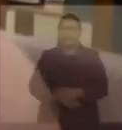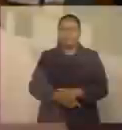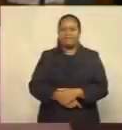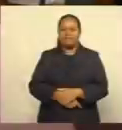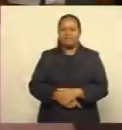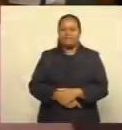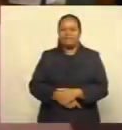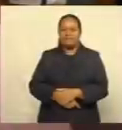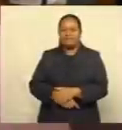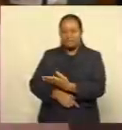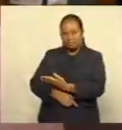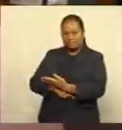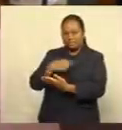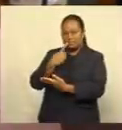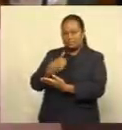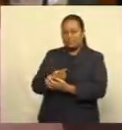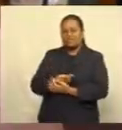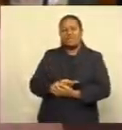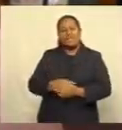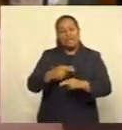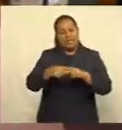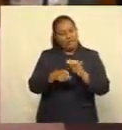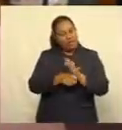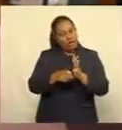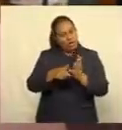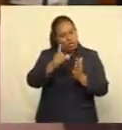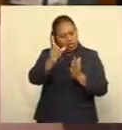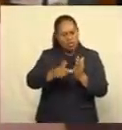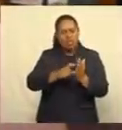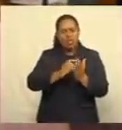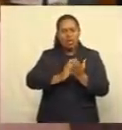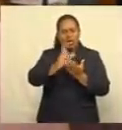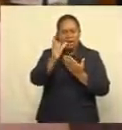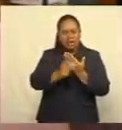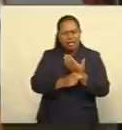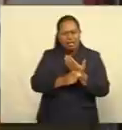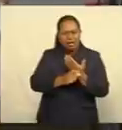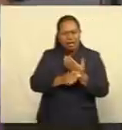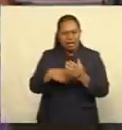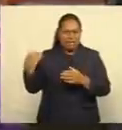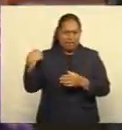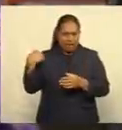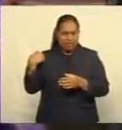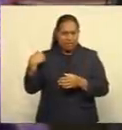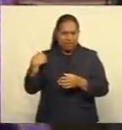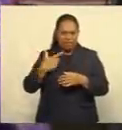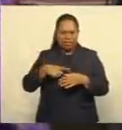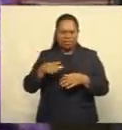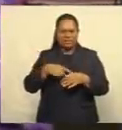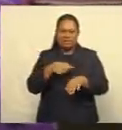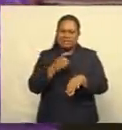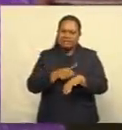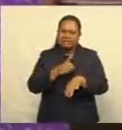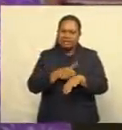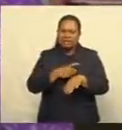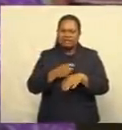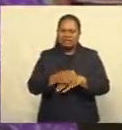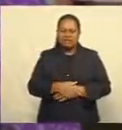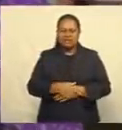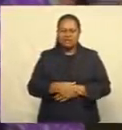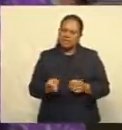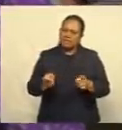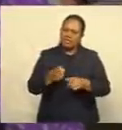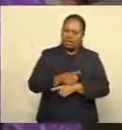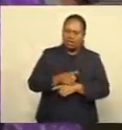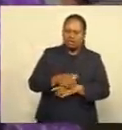Will the FRU calendar be affected if the dates are moved back? Depending on when the announcement will be made, the games planned